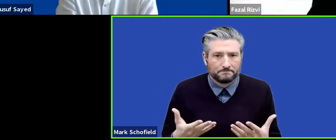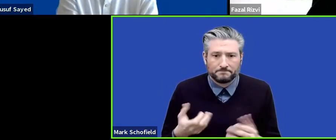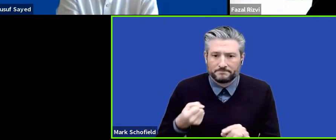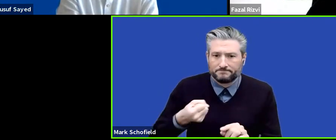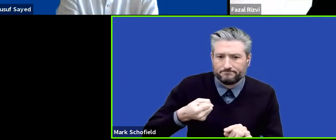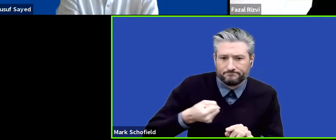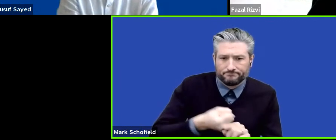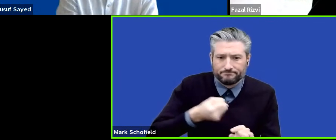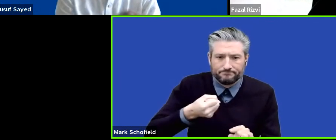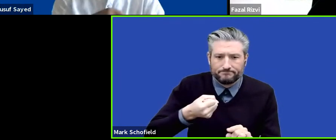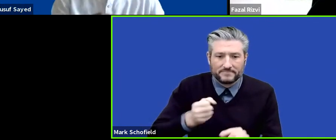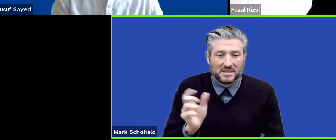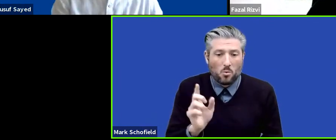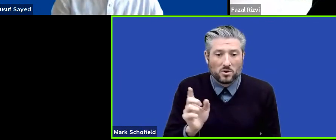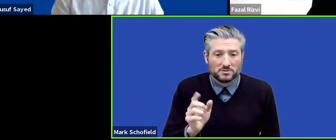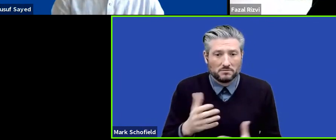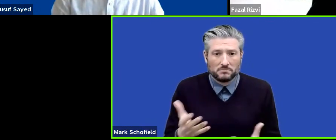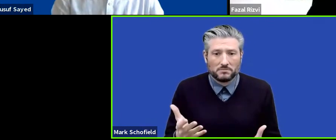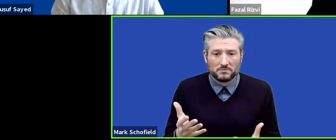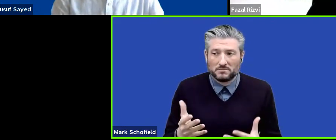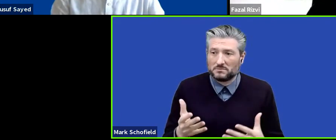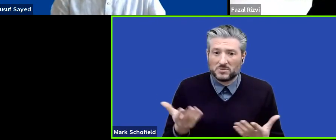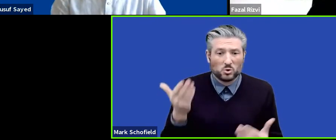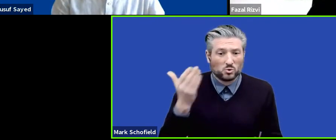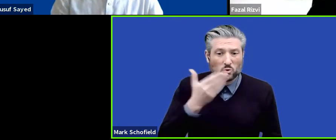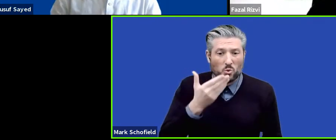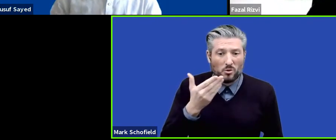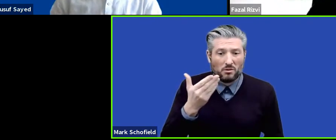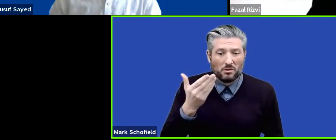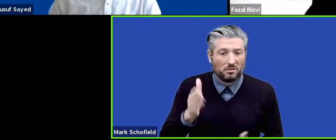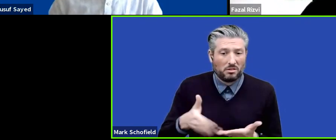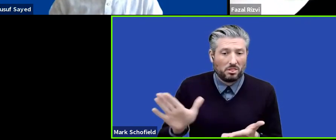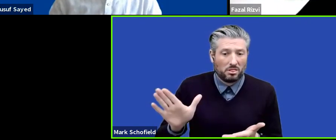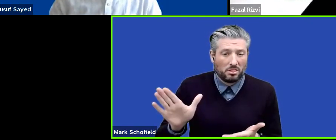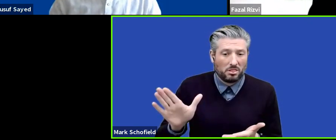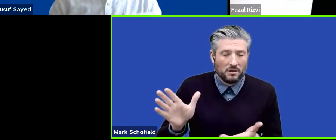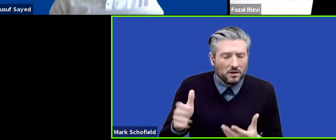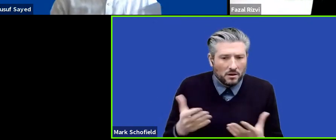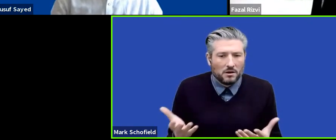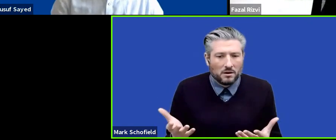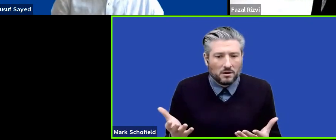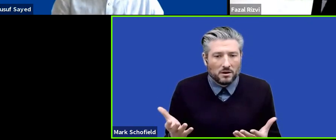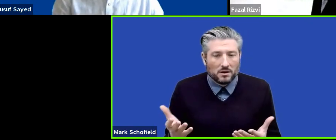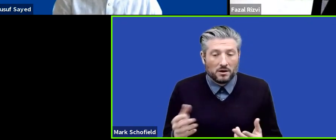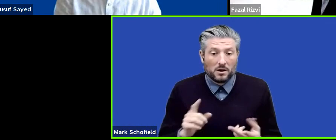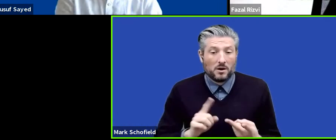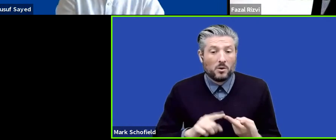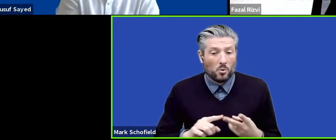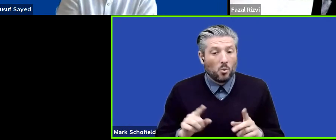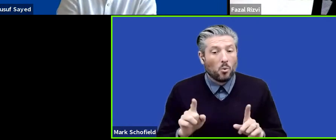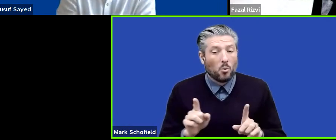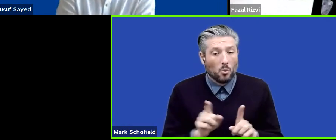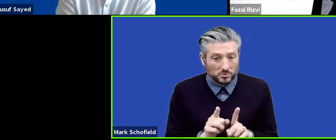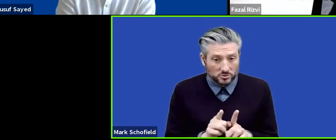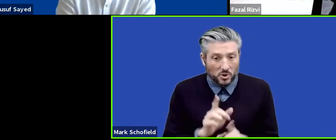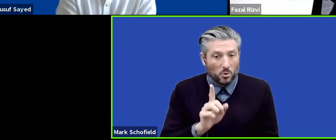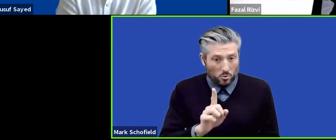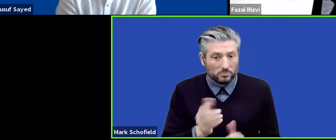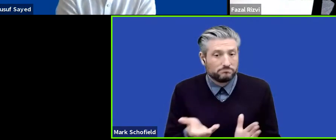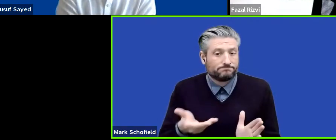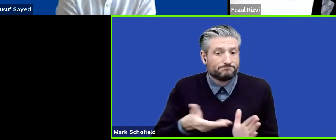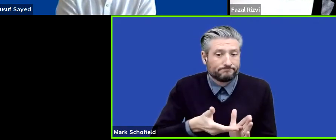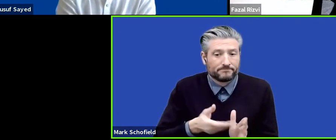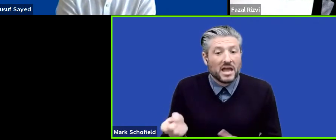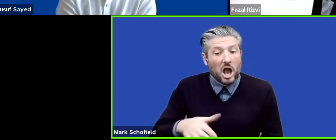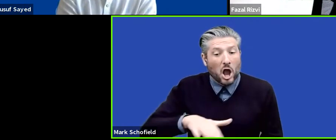the absence to engage with schooling. But in many senses, for children who live in